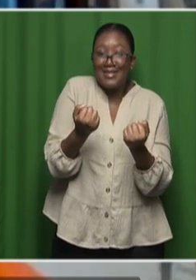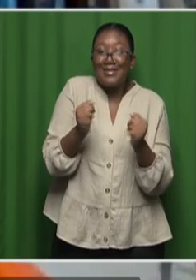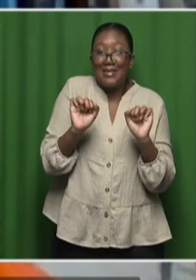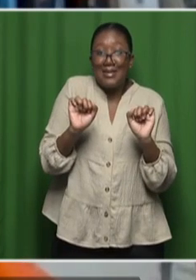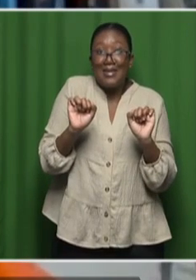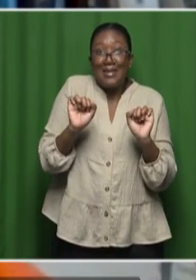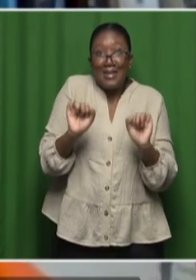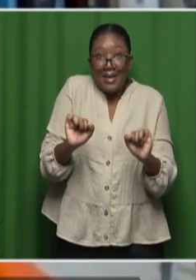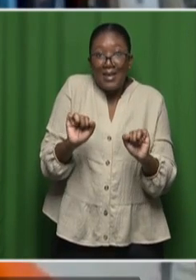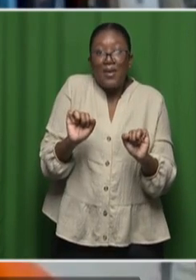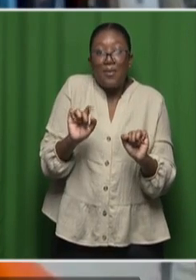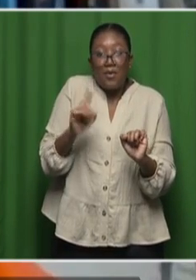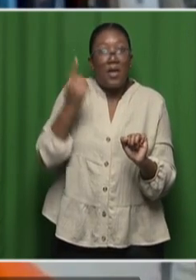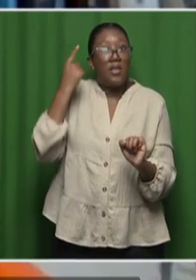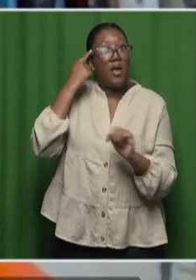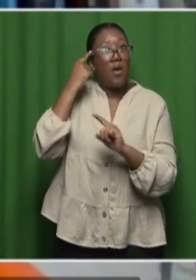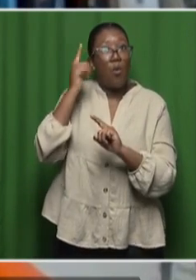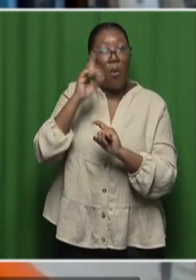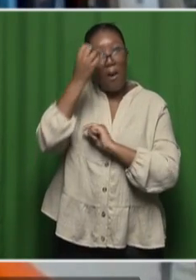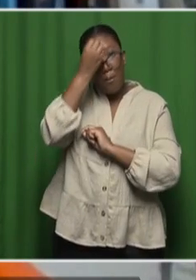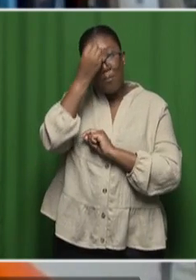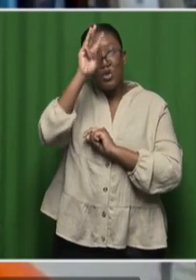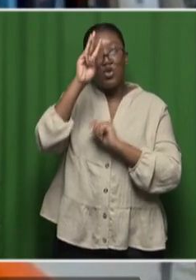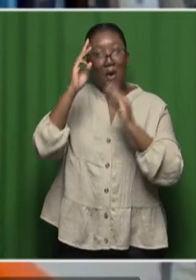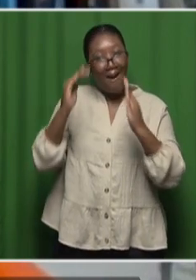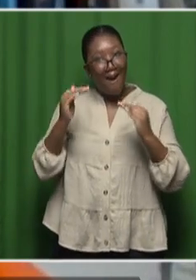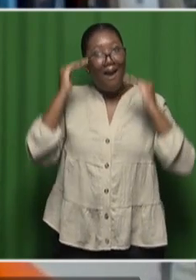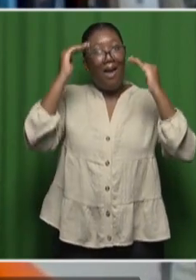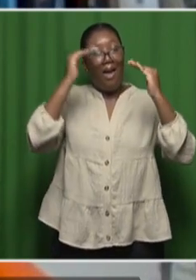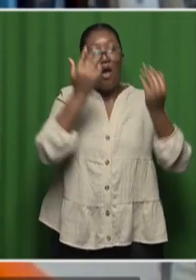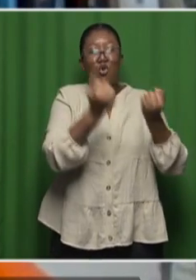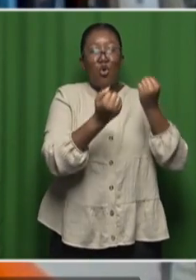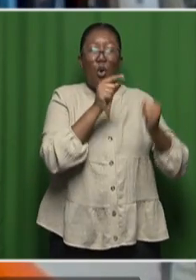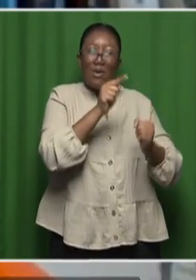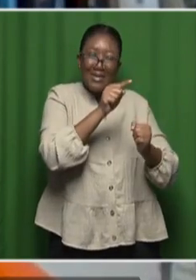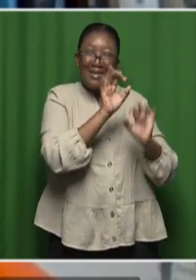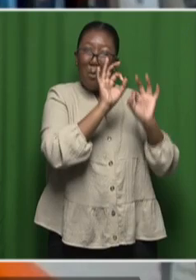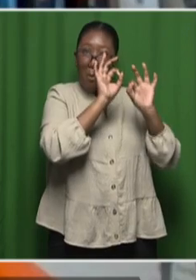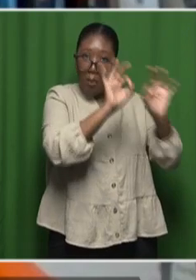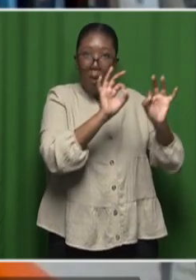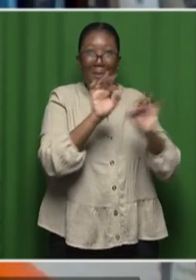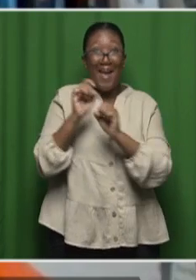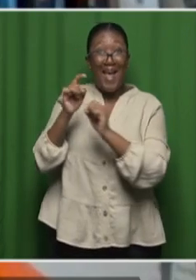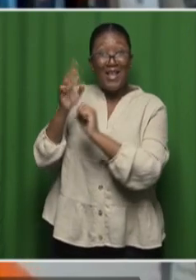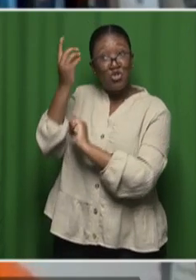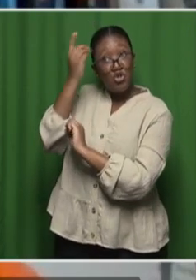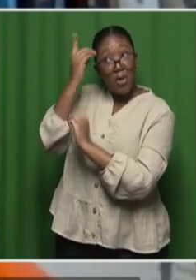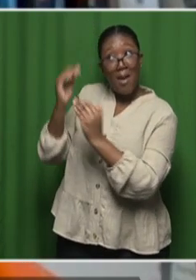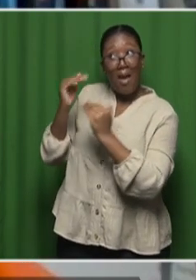as such, typically the Pretoria High Court would be the appropriate court to hear such a matter.